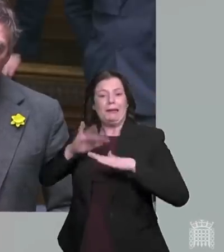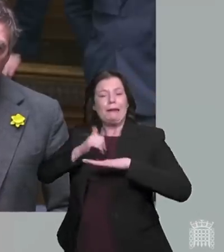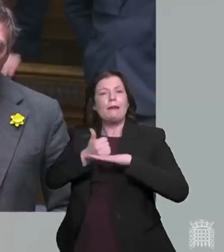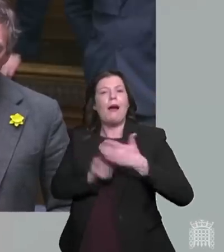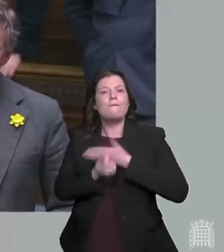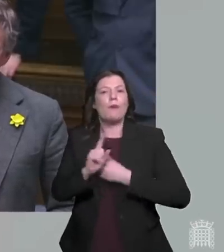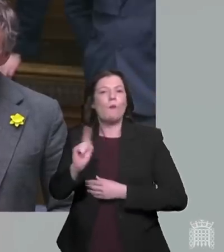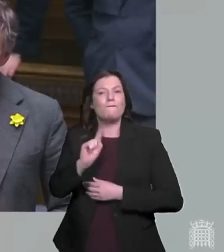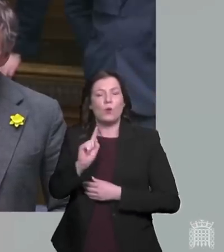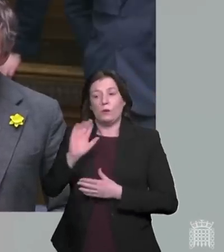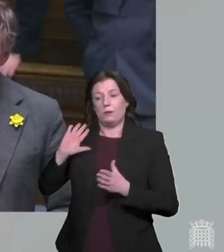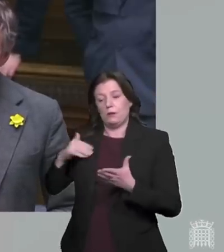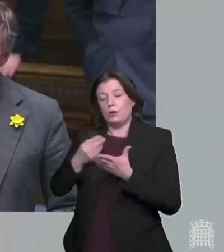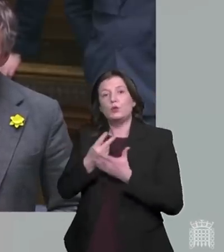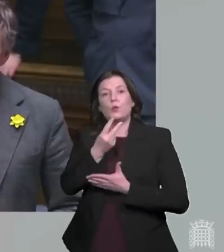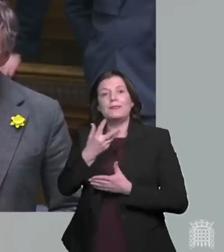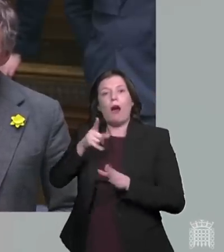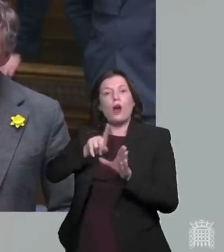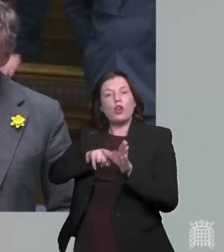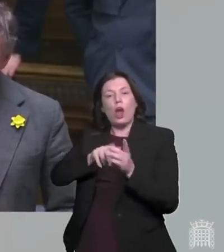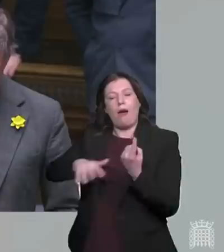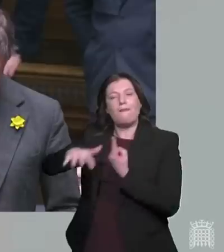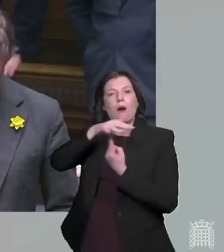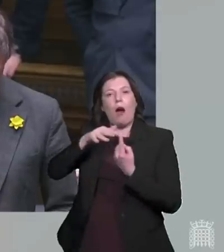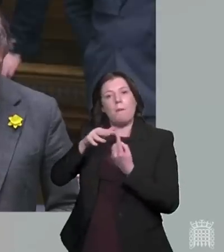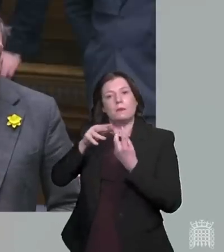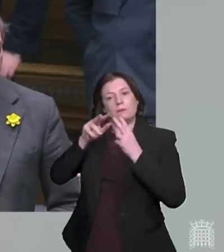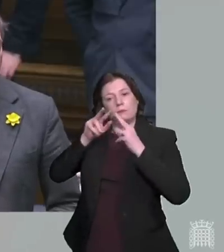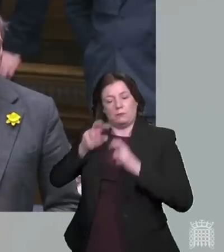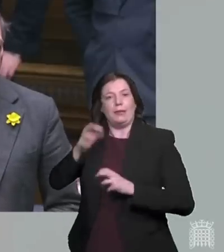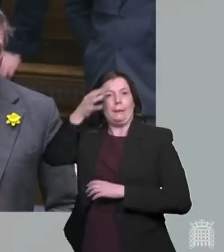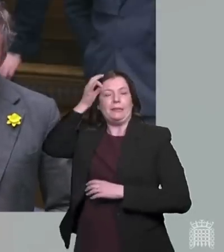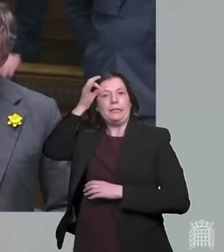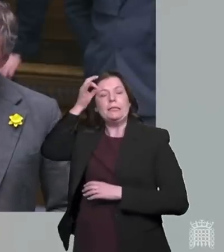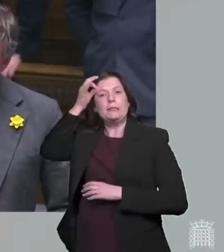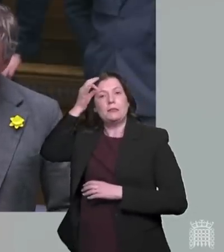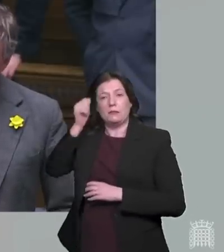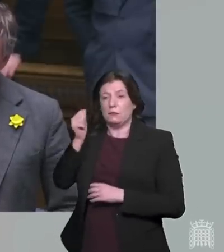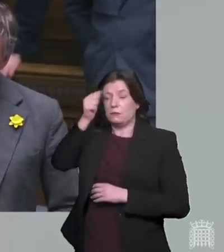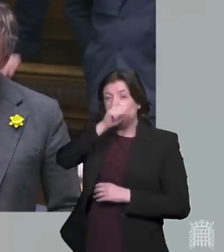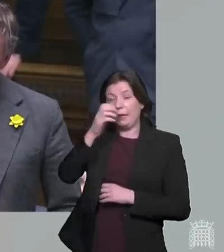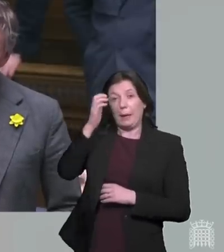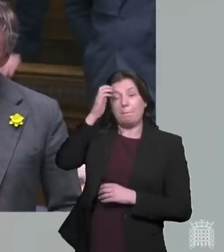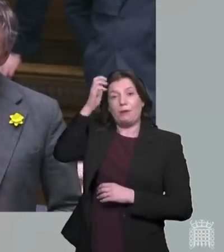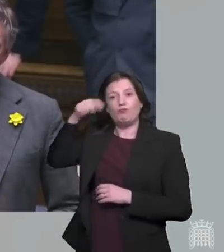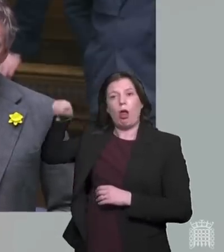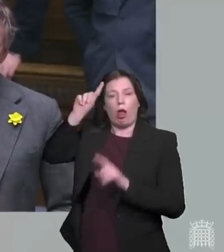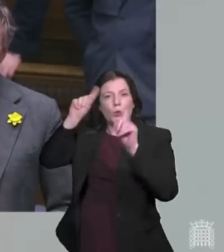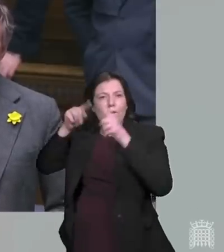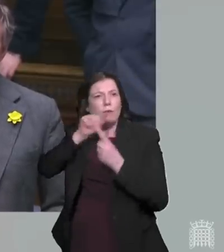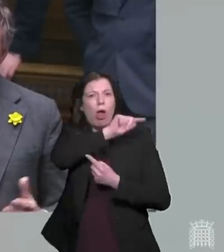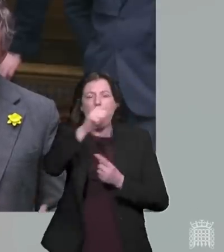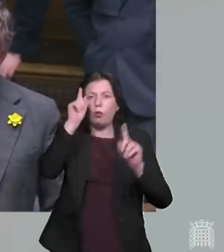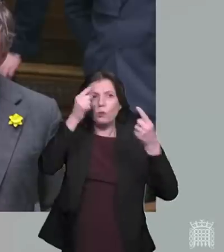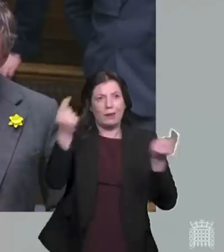to celebrate 25 years of the Environmental Audit Committee's scrutiny work. Academics from Imperial and the other world-class